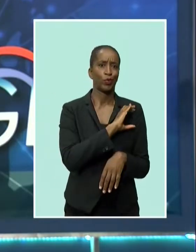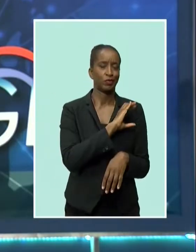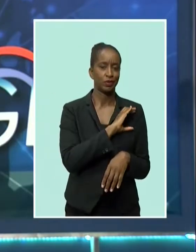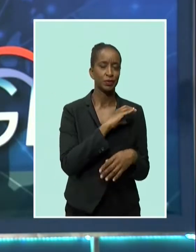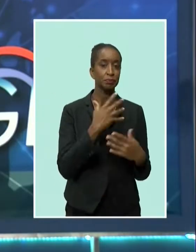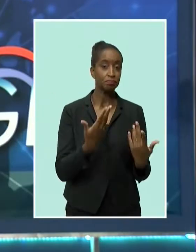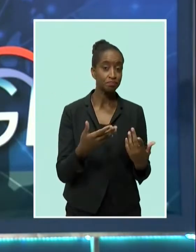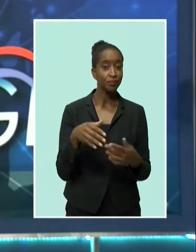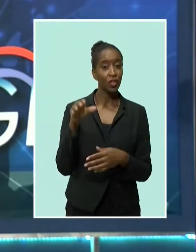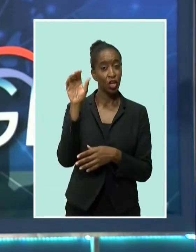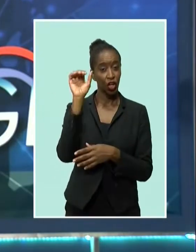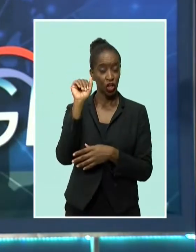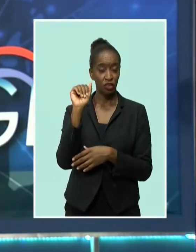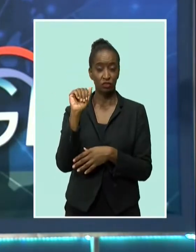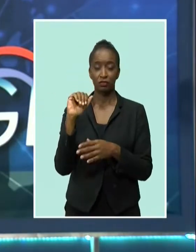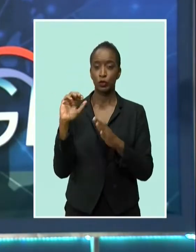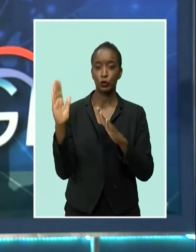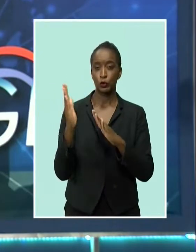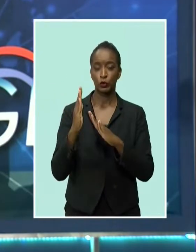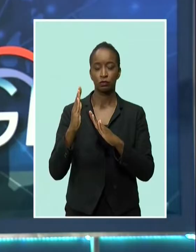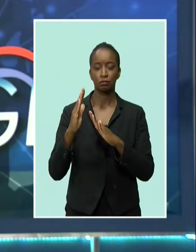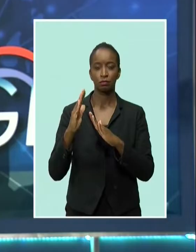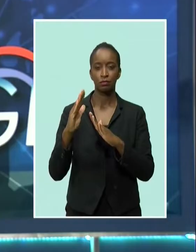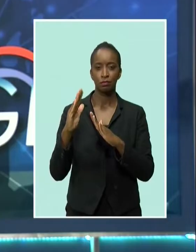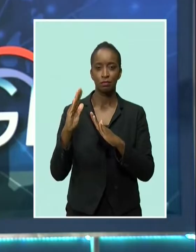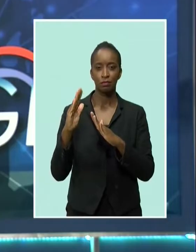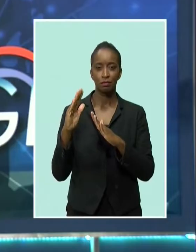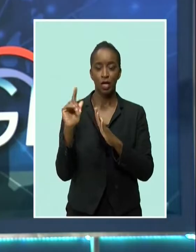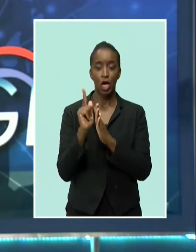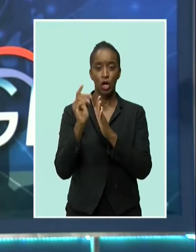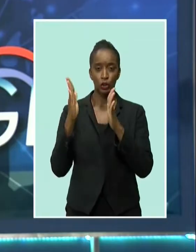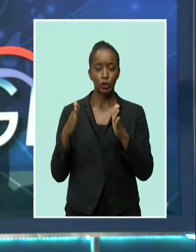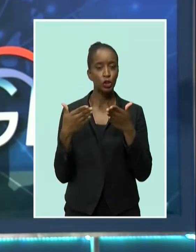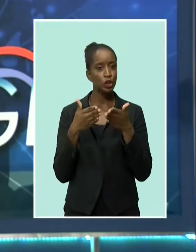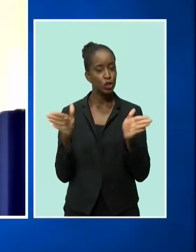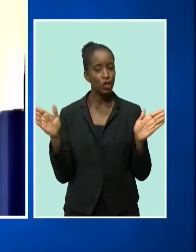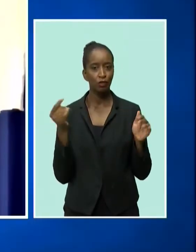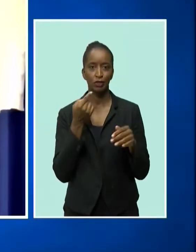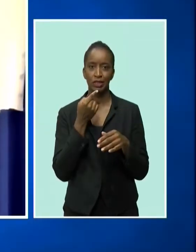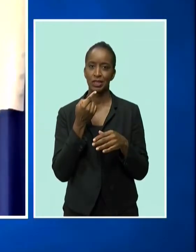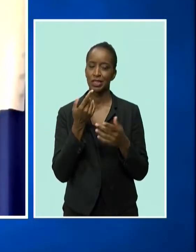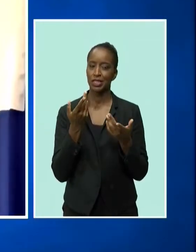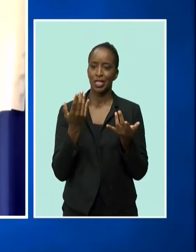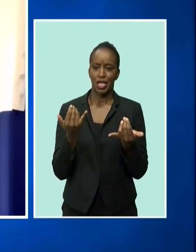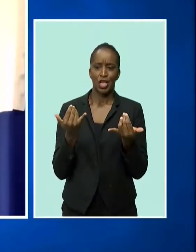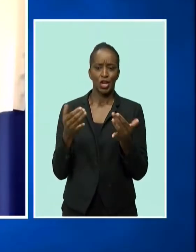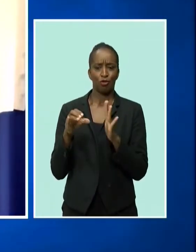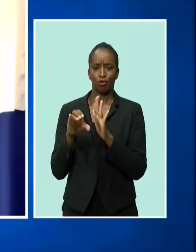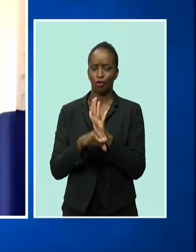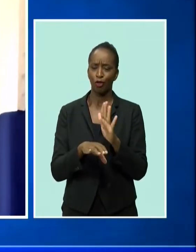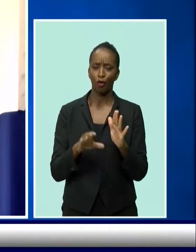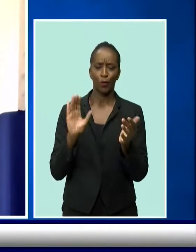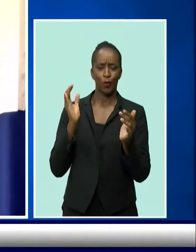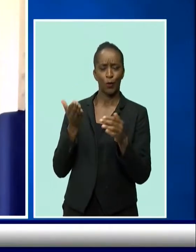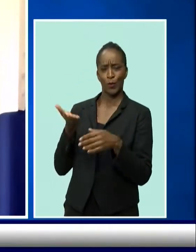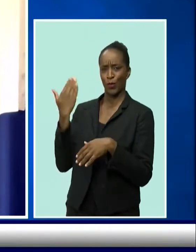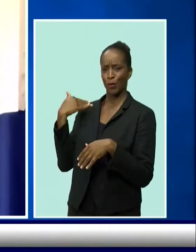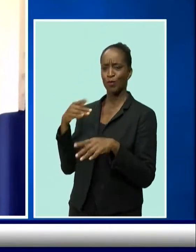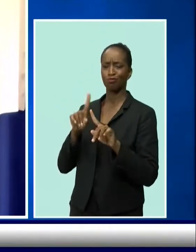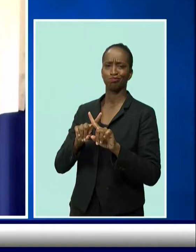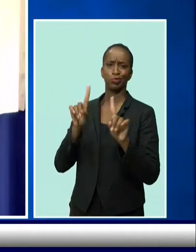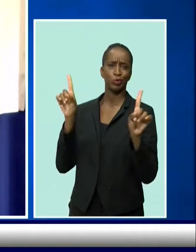been making the point that policing today is very different from years ago. In the case of gun crime, which I know concerns all of